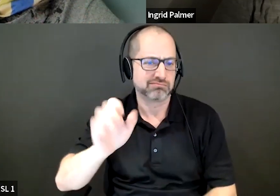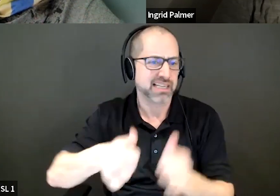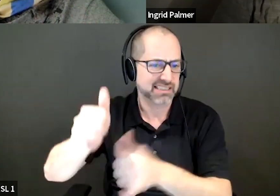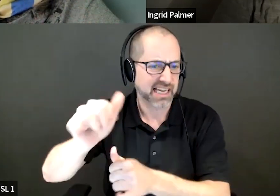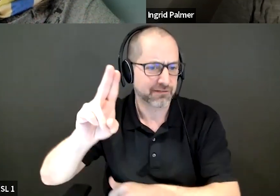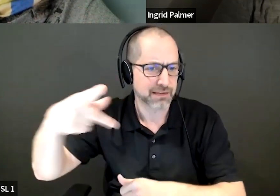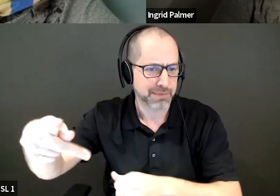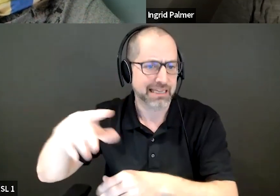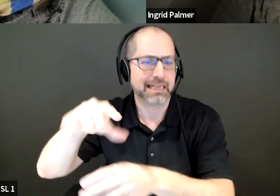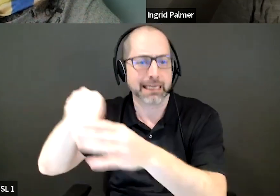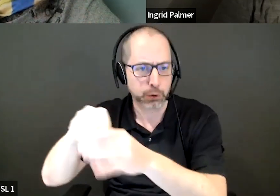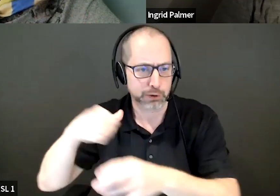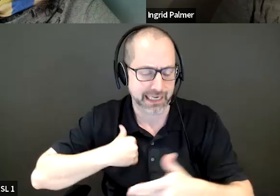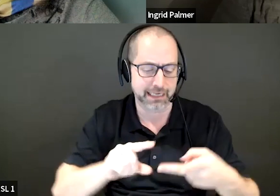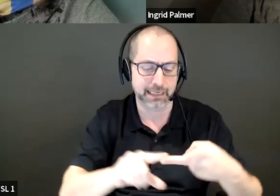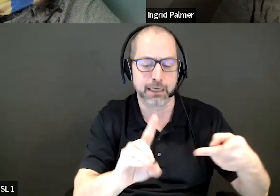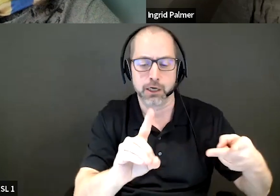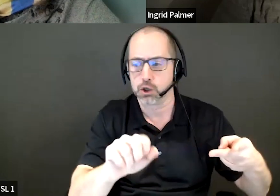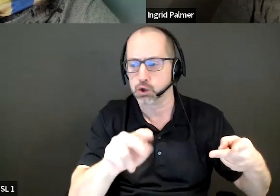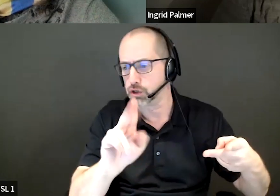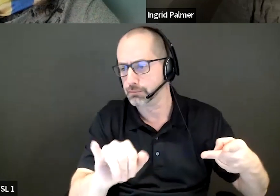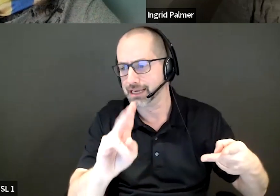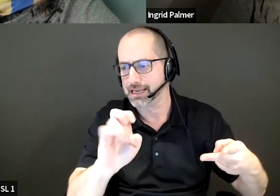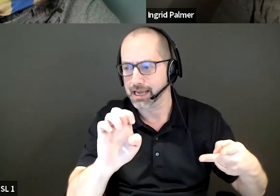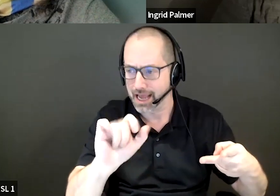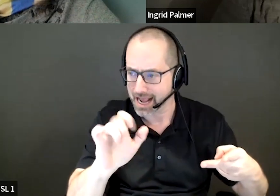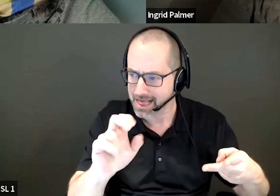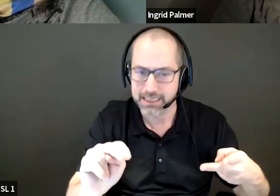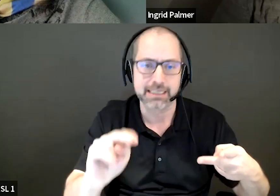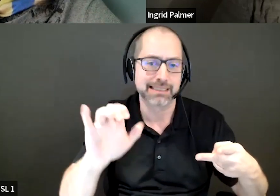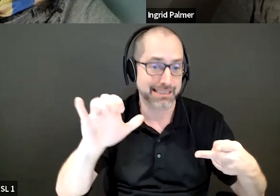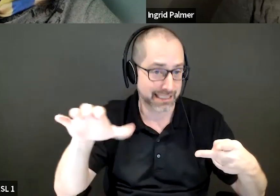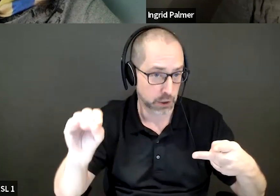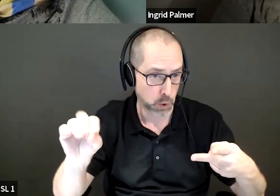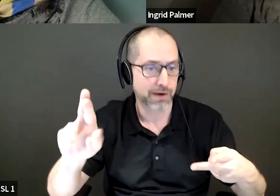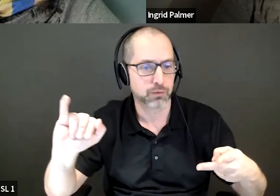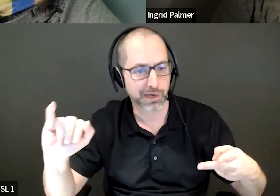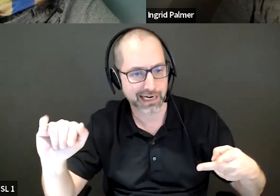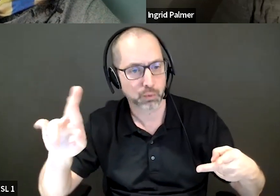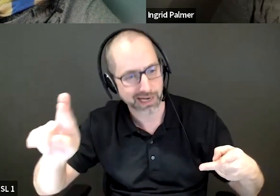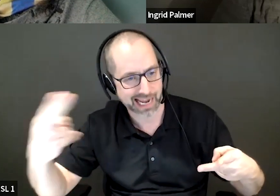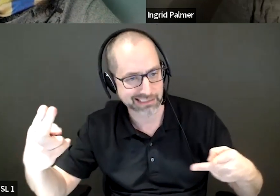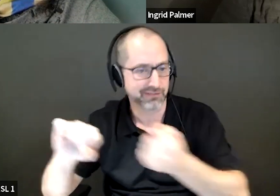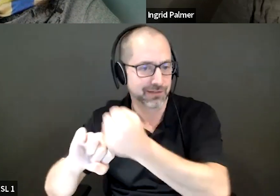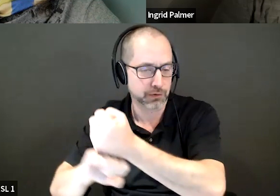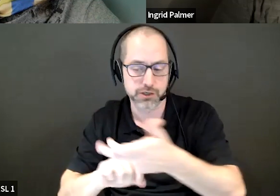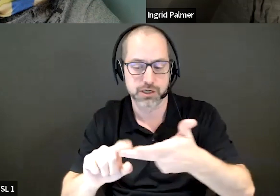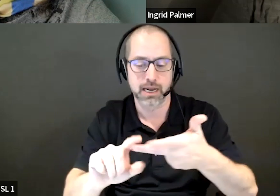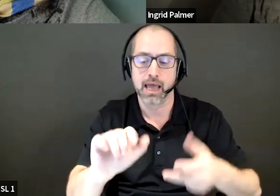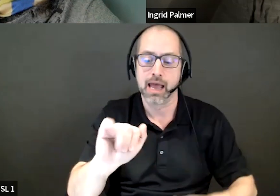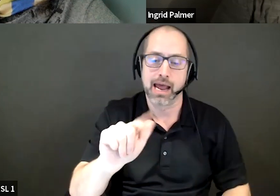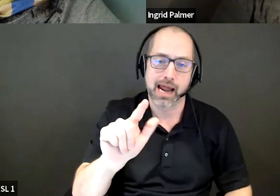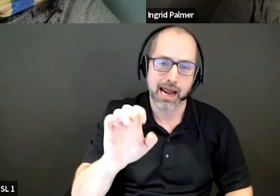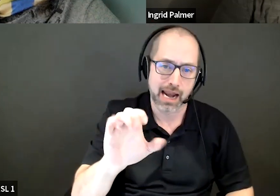Inclusion Canada, Dorami Egling, CEO, Rick Hansen Foundation, Alec Farquhar,